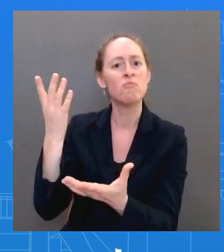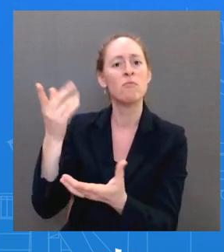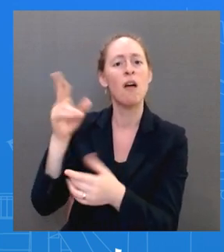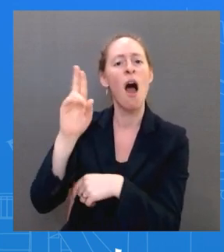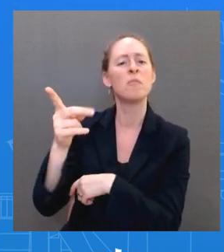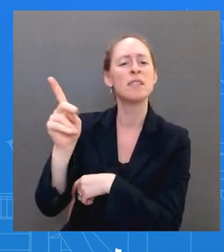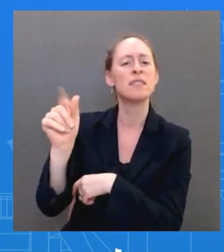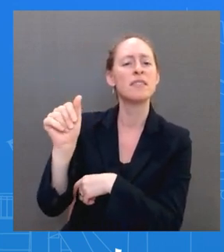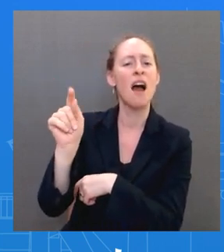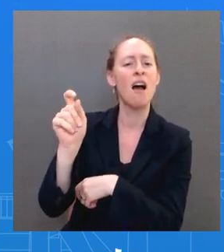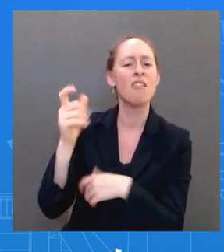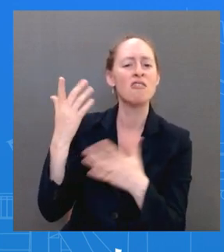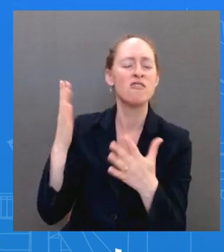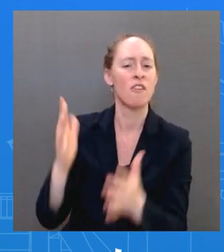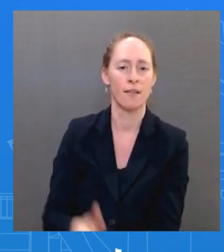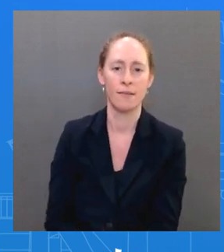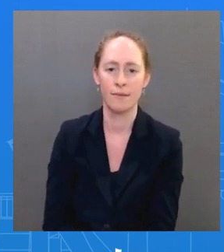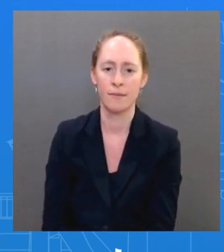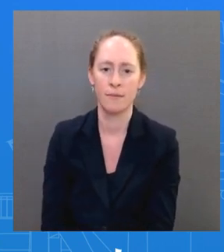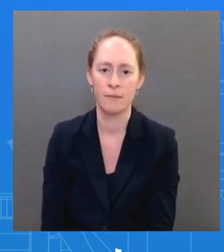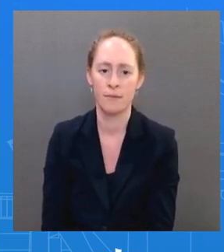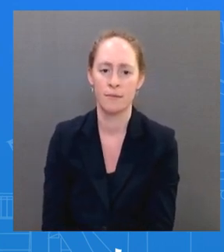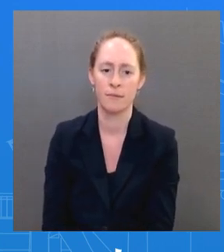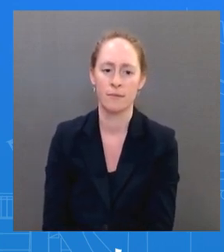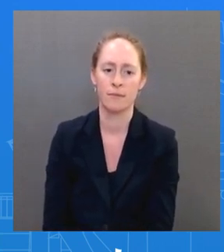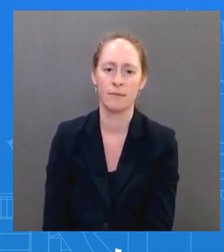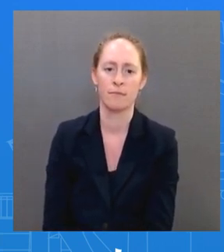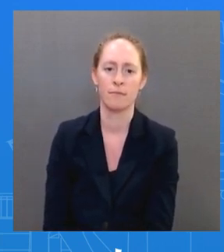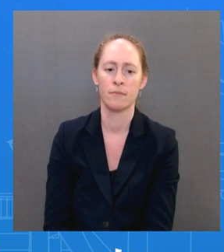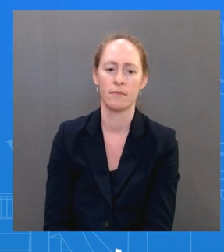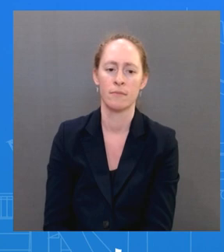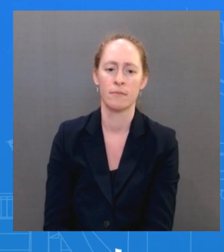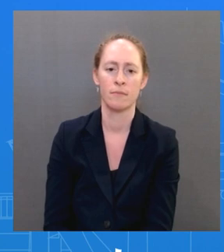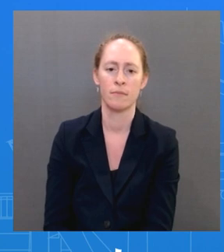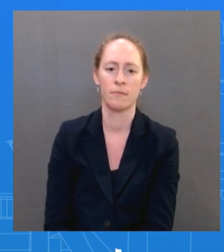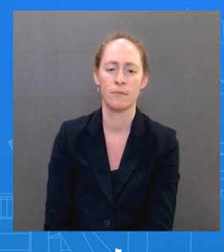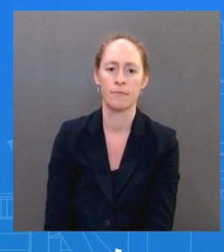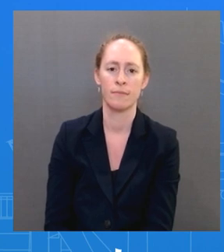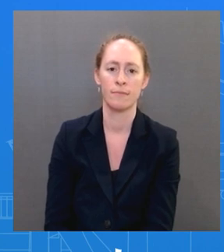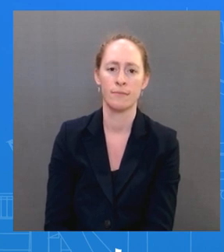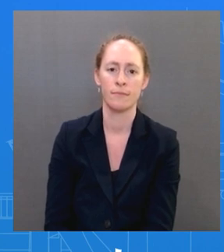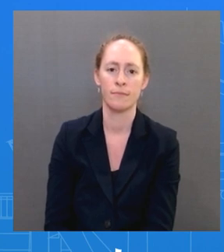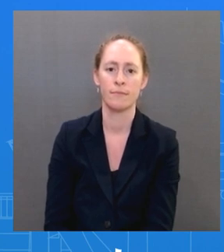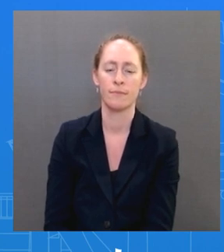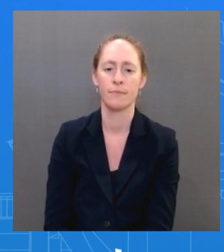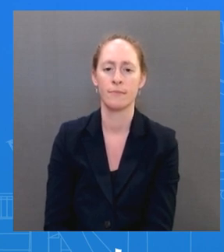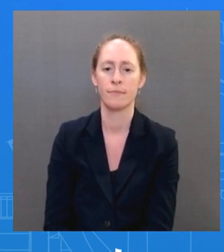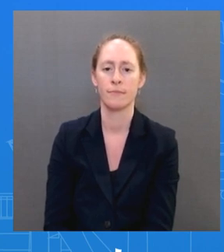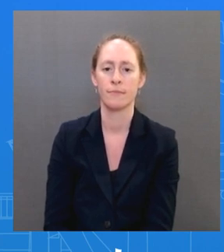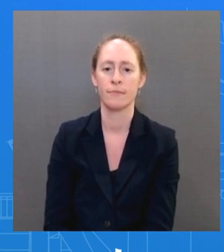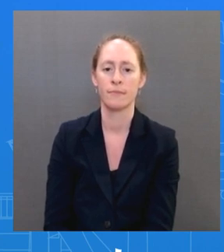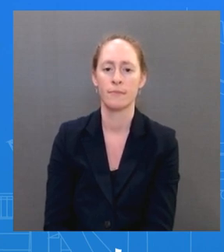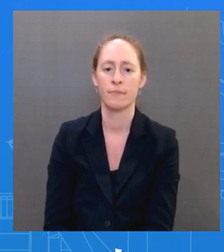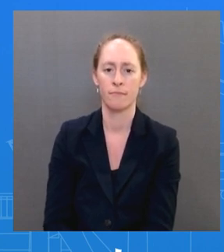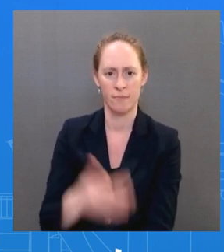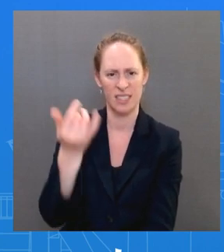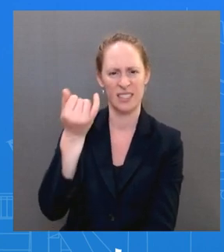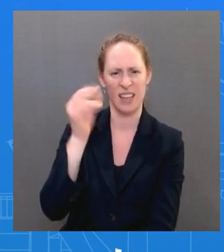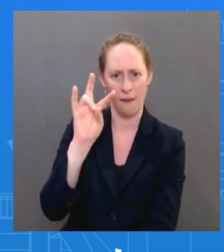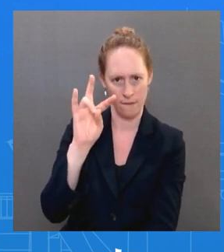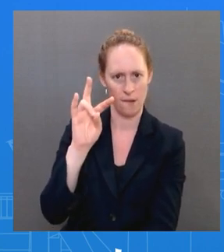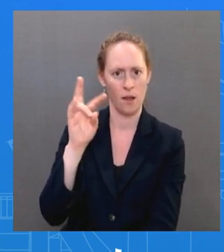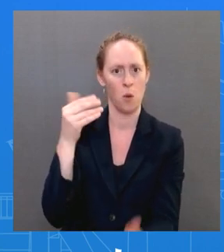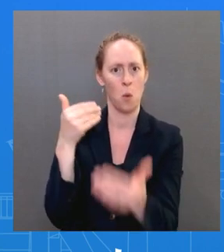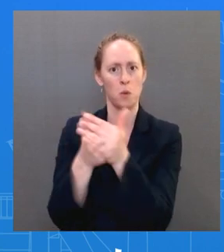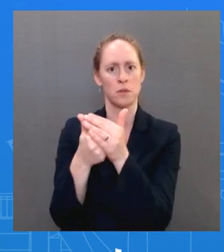for our accuracy in reporting, you said of the 17 close contacts, one of them is a member of Congress. Is that? No, I was saying it includes the members of Congress.